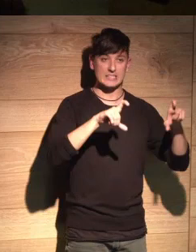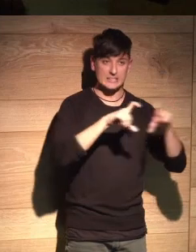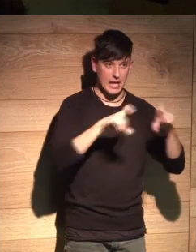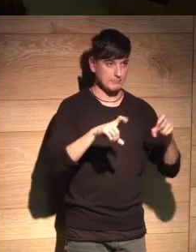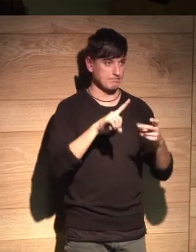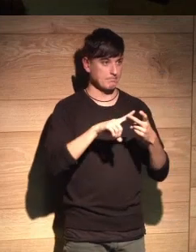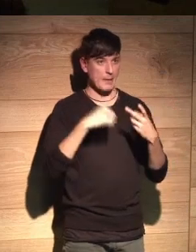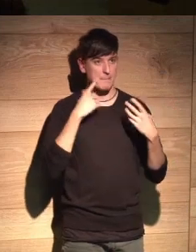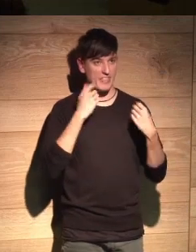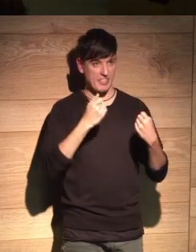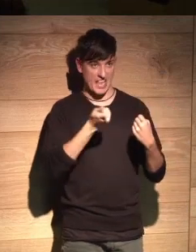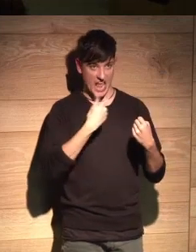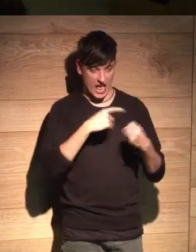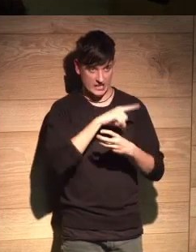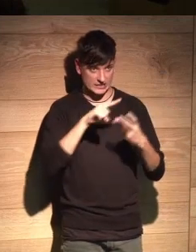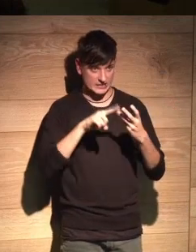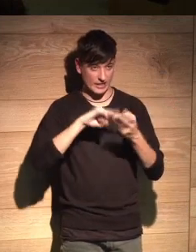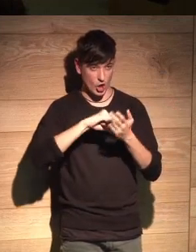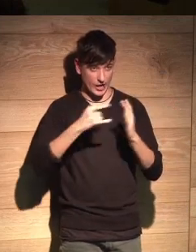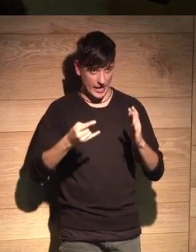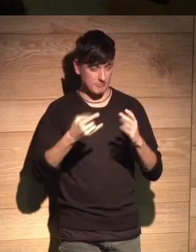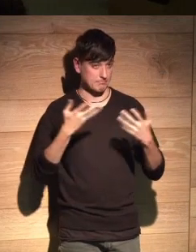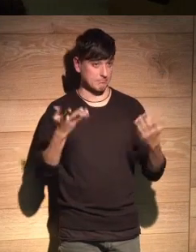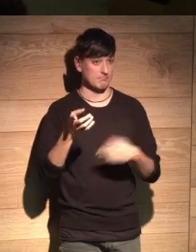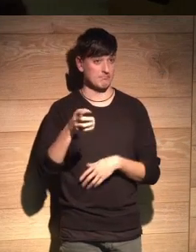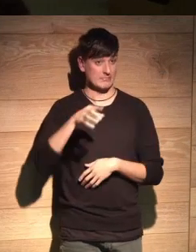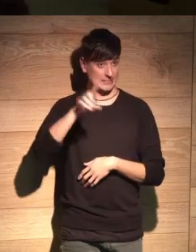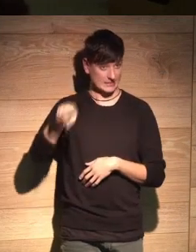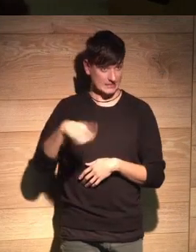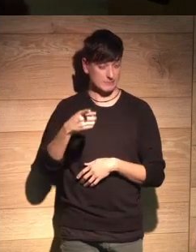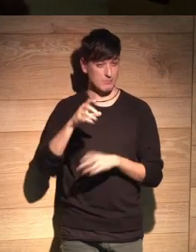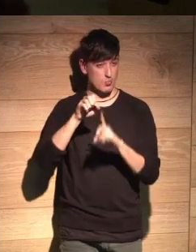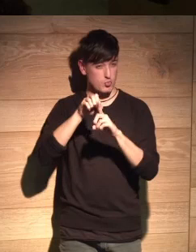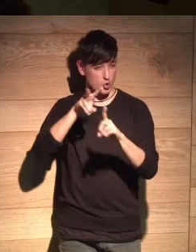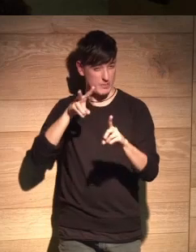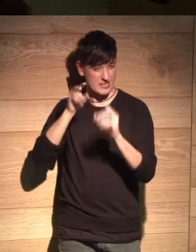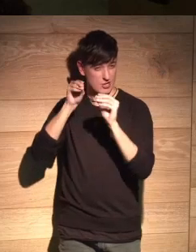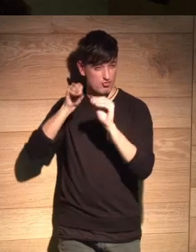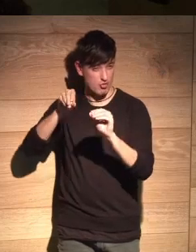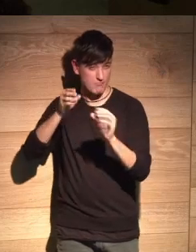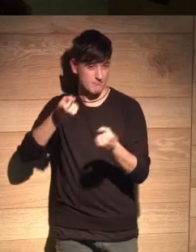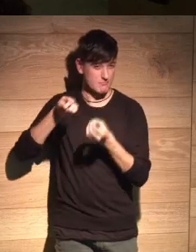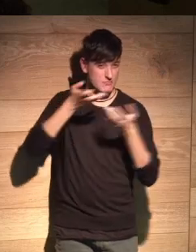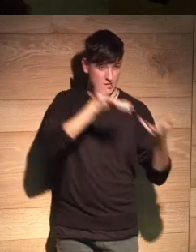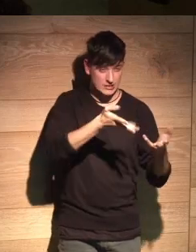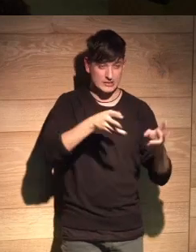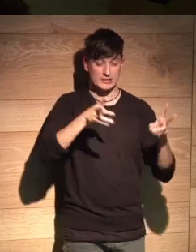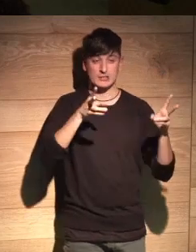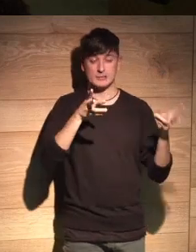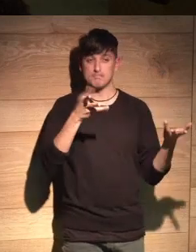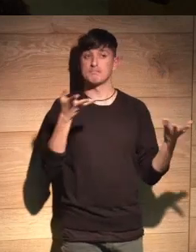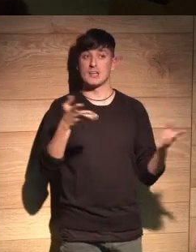the company, medicine, or technology. They are going to give us their vision on